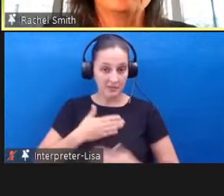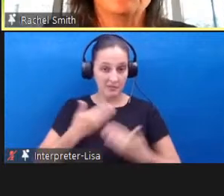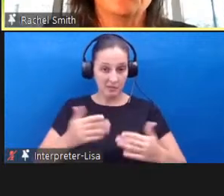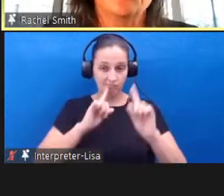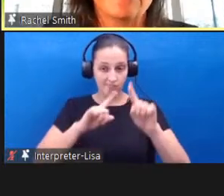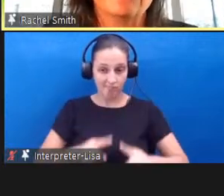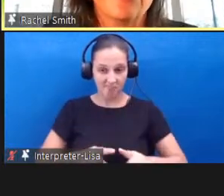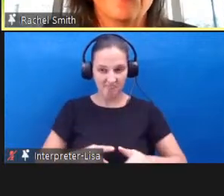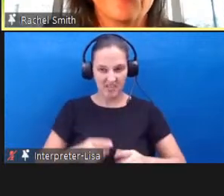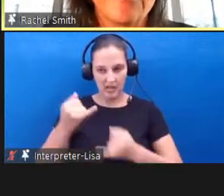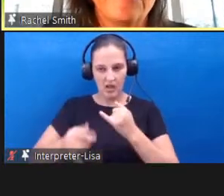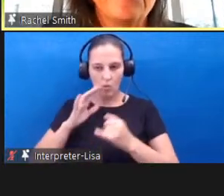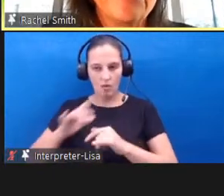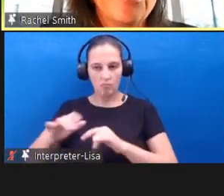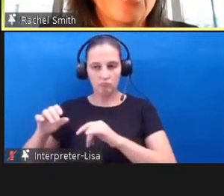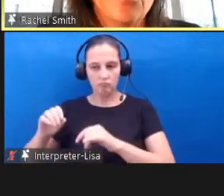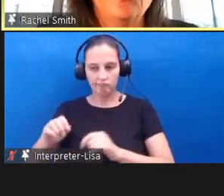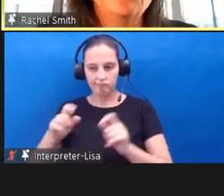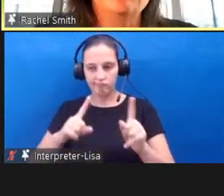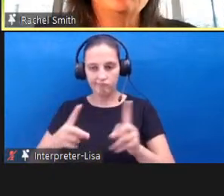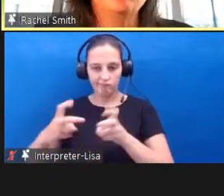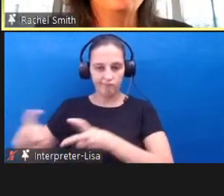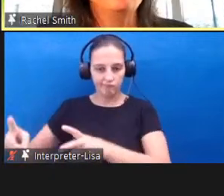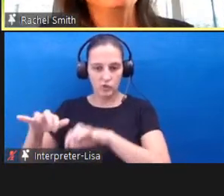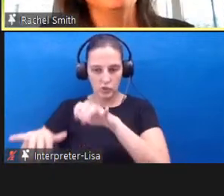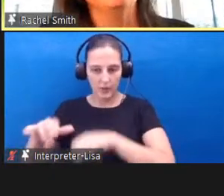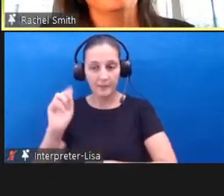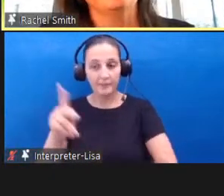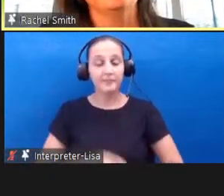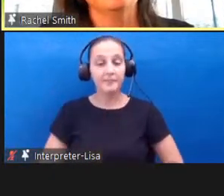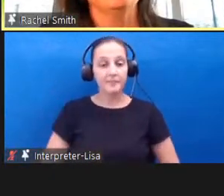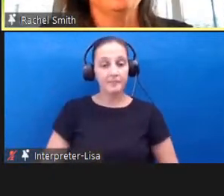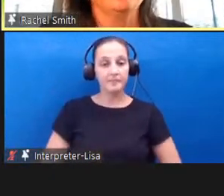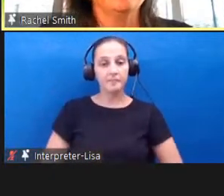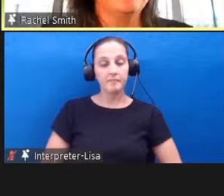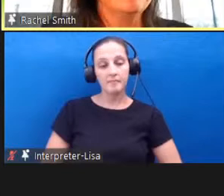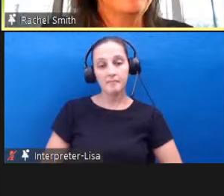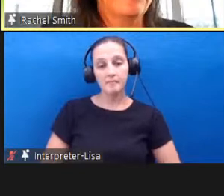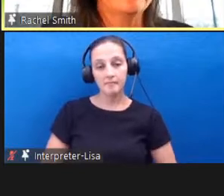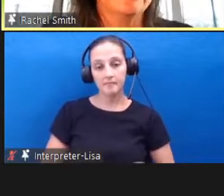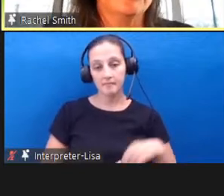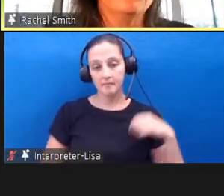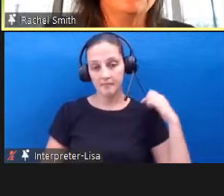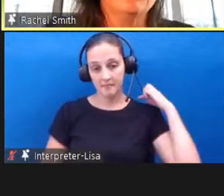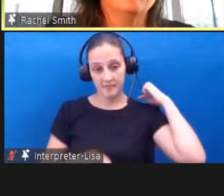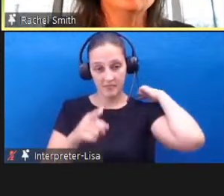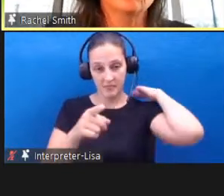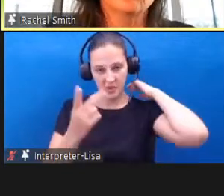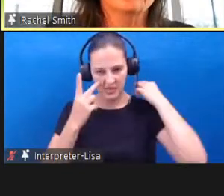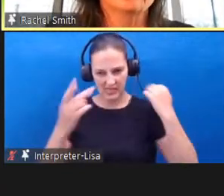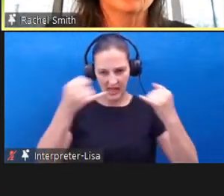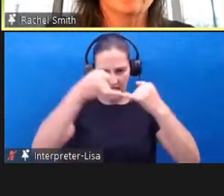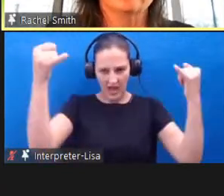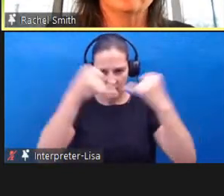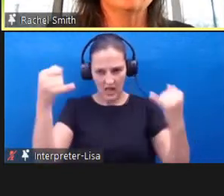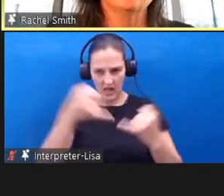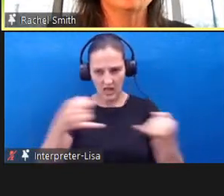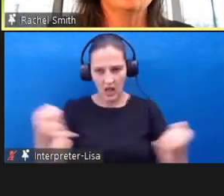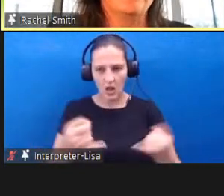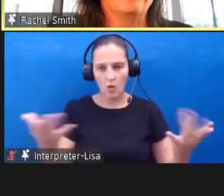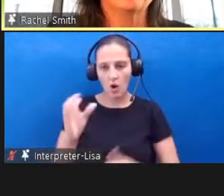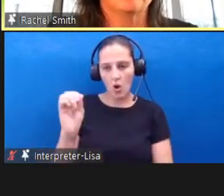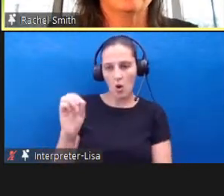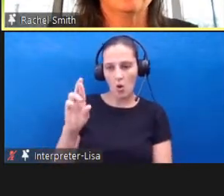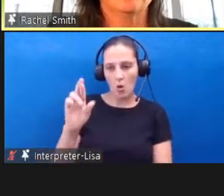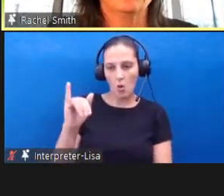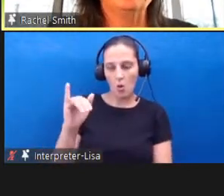it'll be dropped in the chat if not already. Okay, so one thing that, these lines that you see here, these are orbital trails, and I'll just